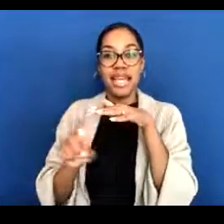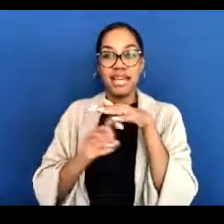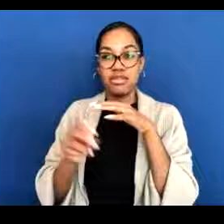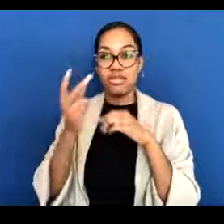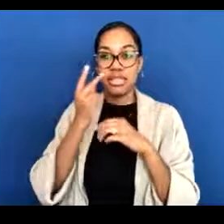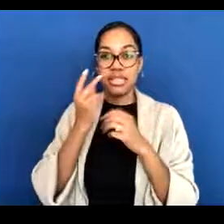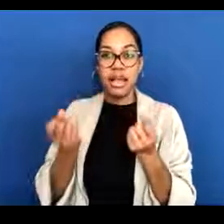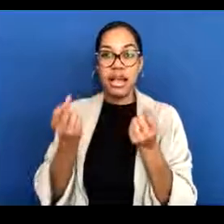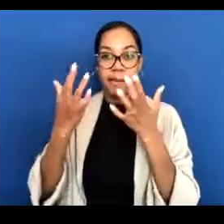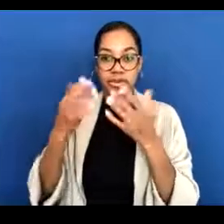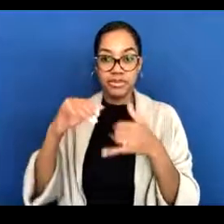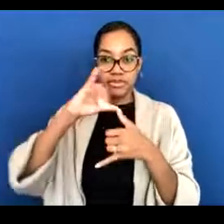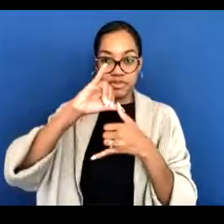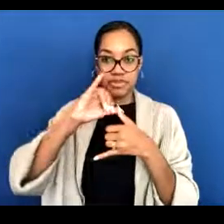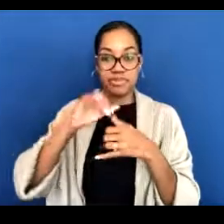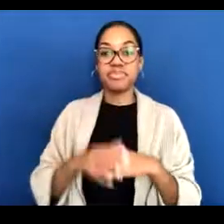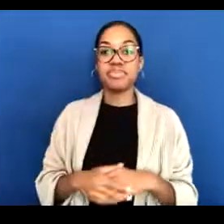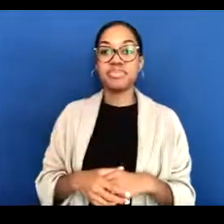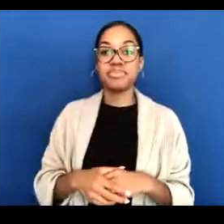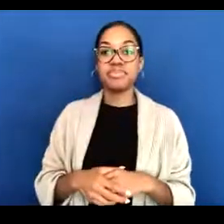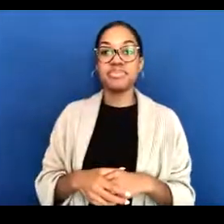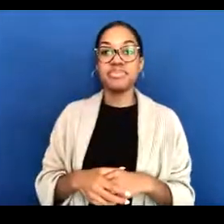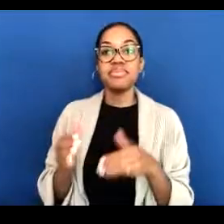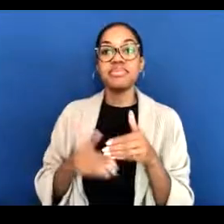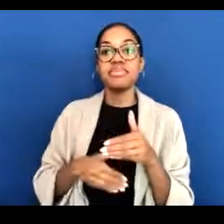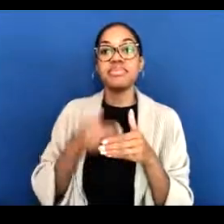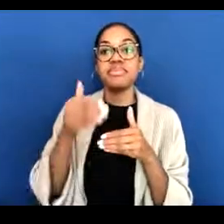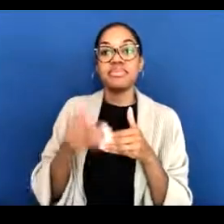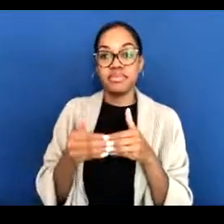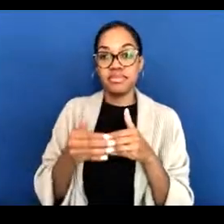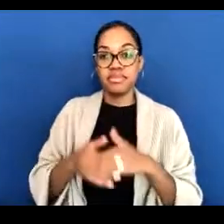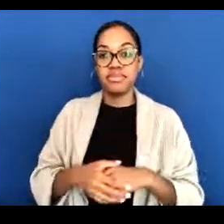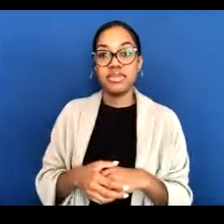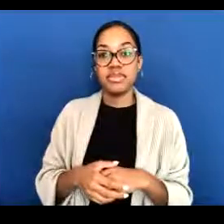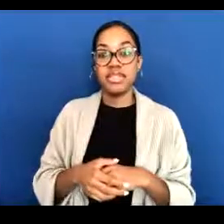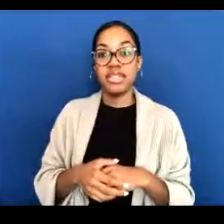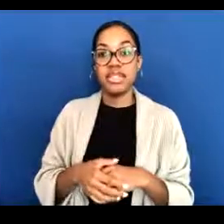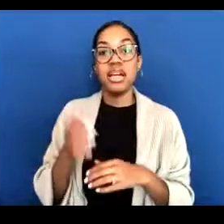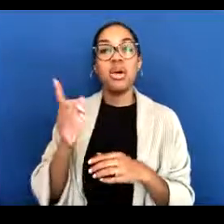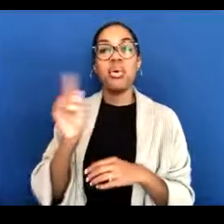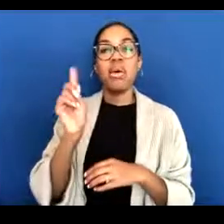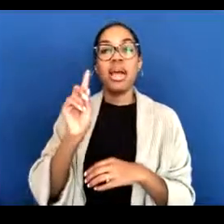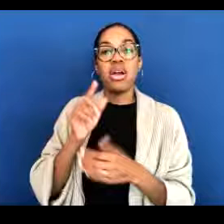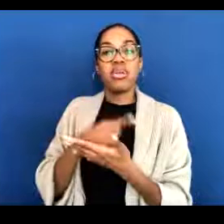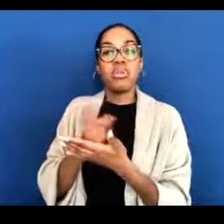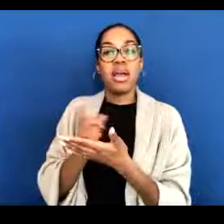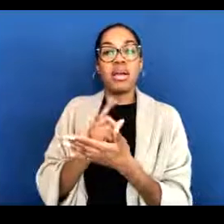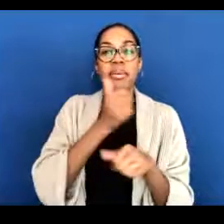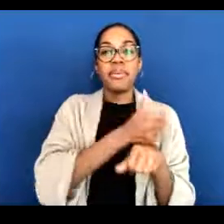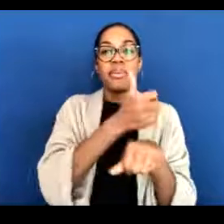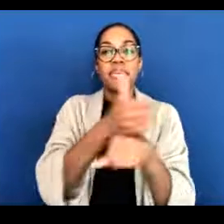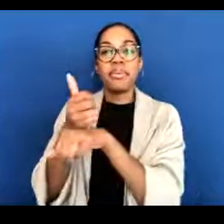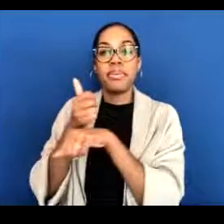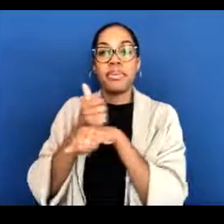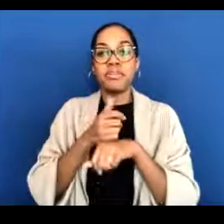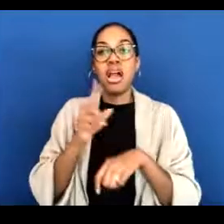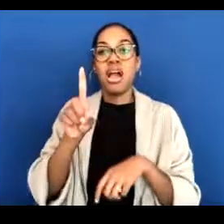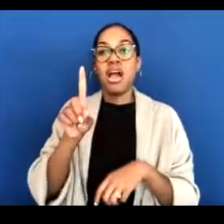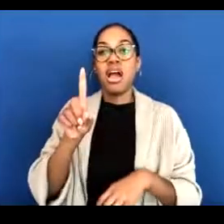radars, on the next slide, are spaced about every 125 miles apart across the country. We have a network